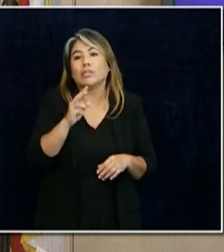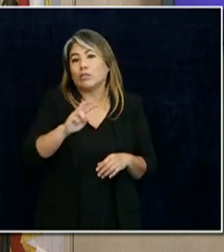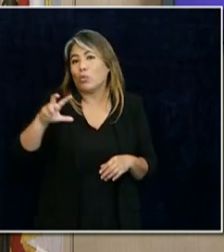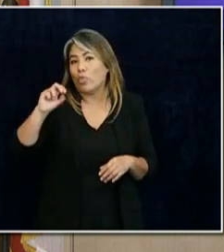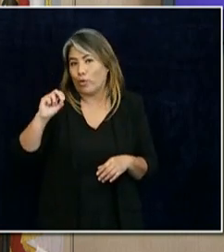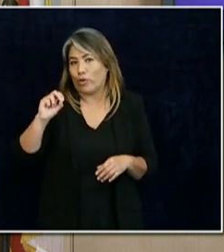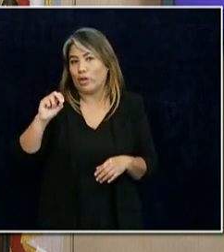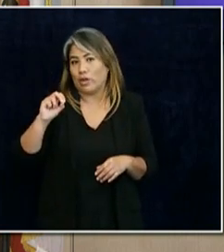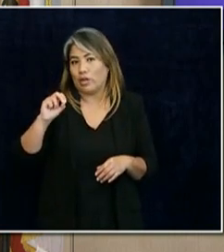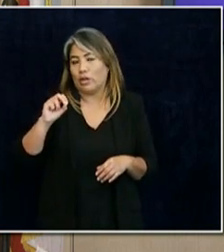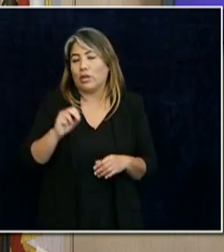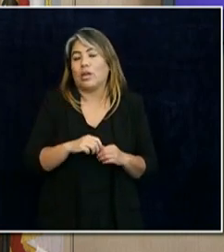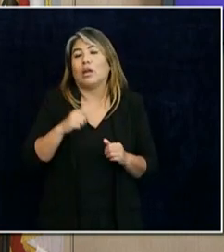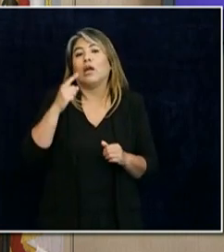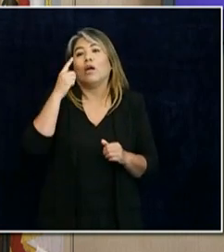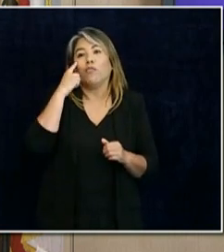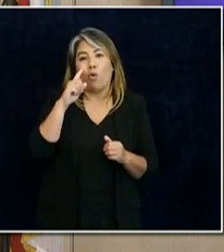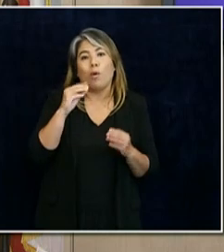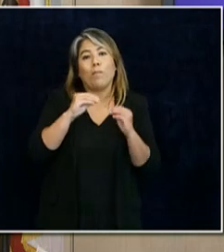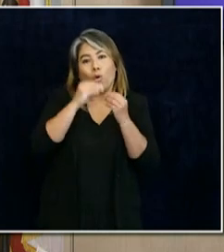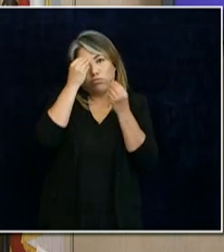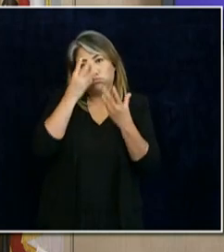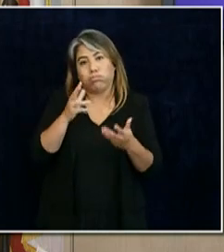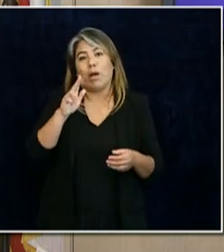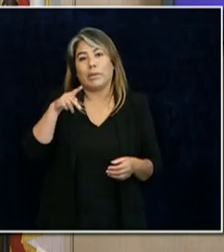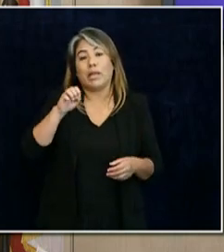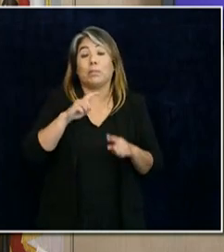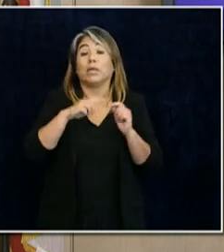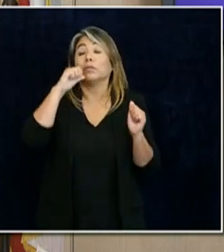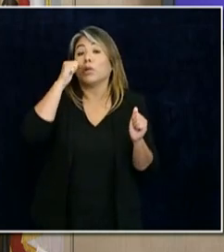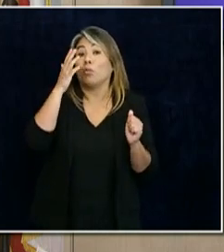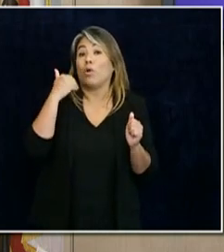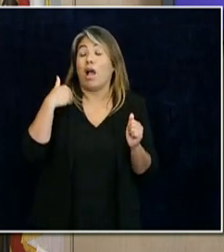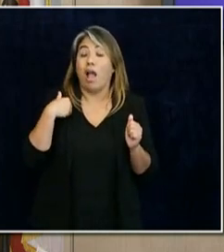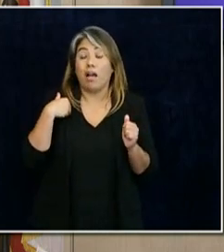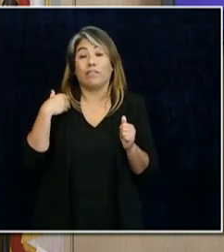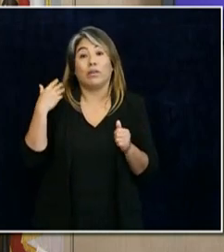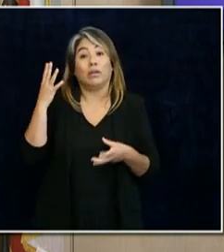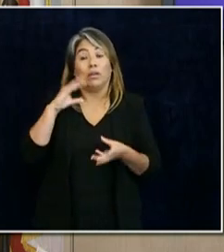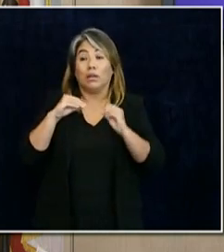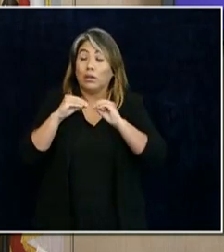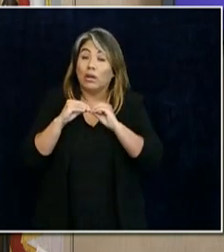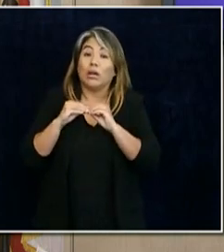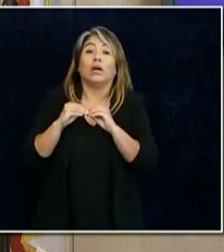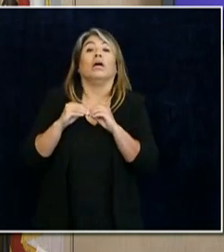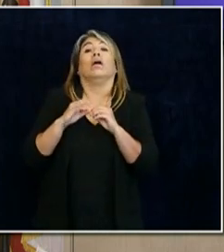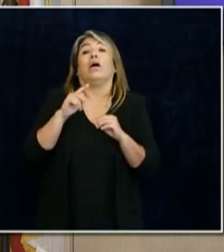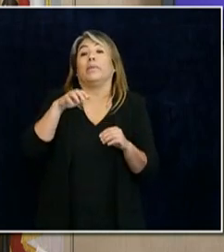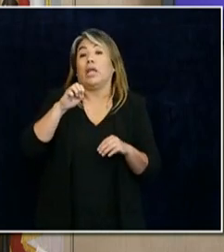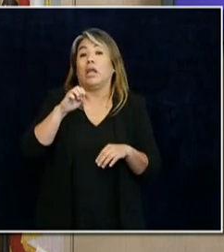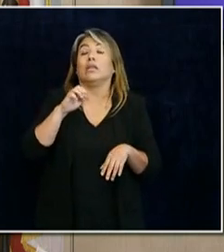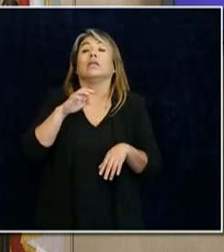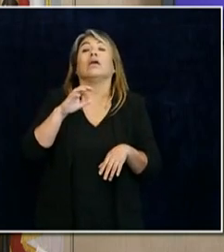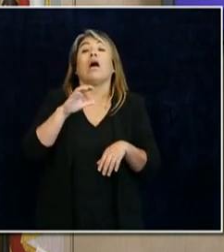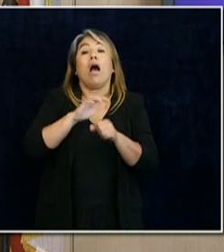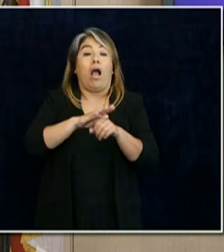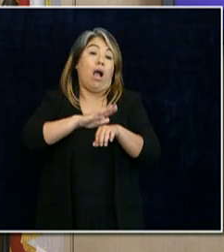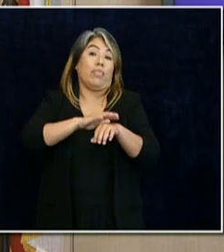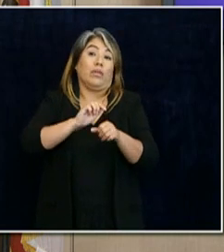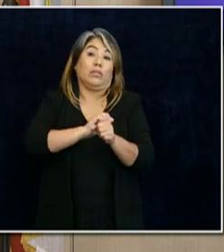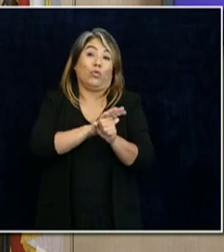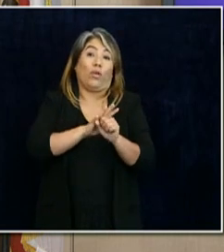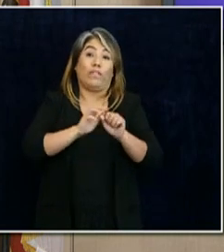2:30 for an update, but tomorrow we will have a comprehensive update on the coronavirus at our Board of Supervisors